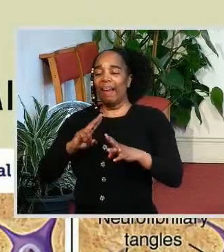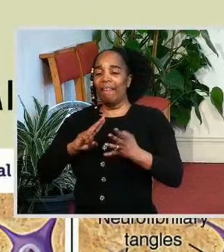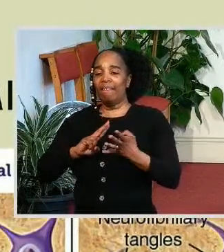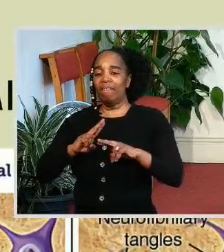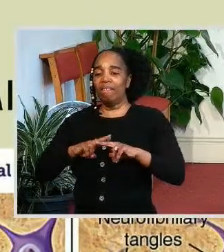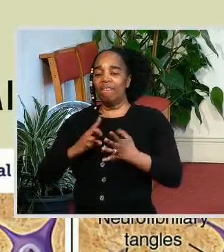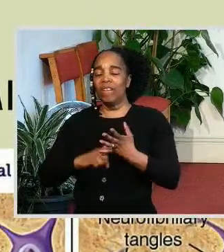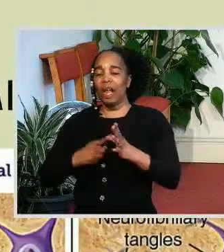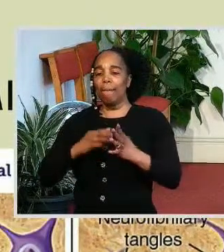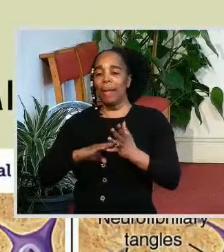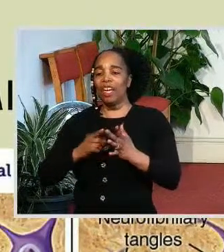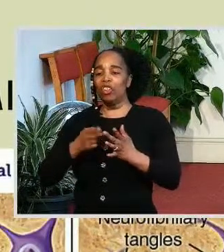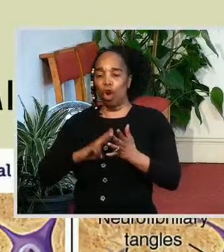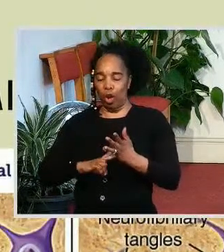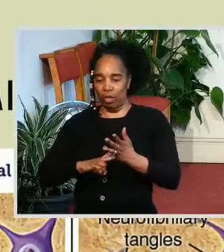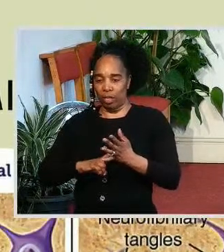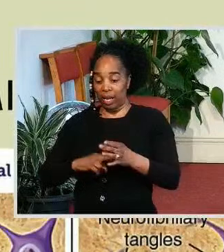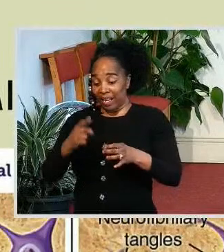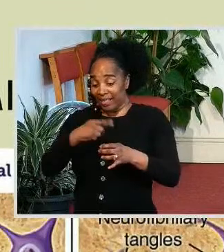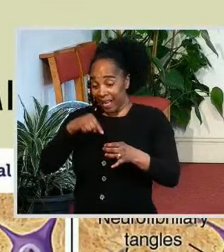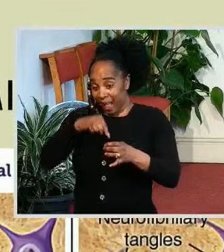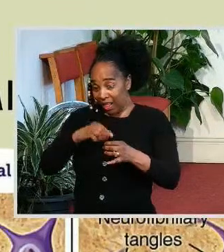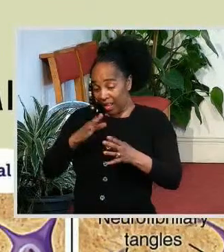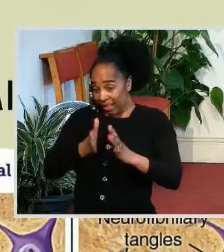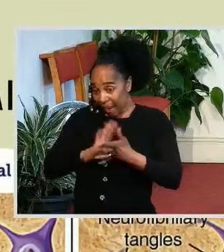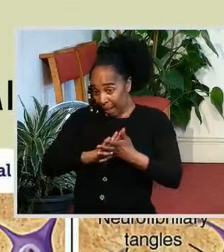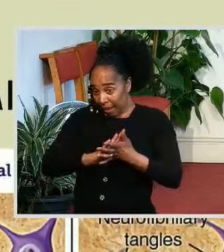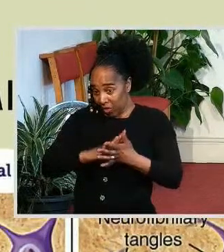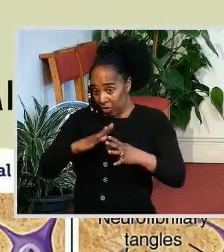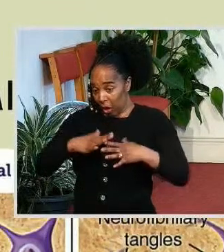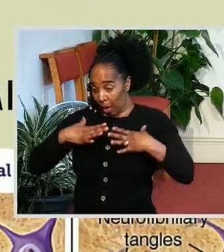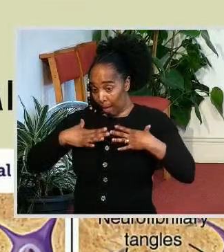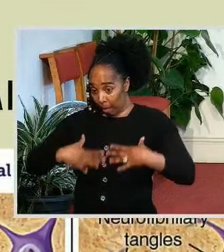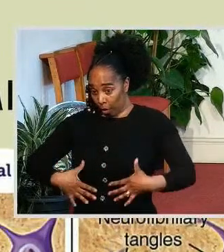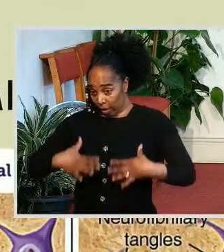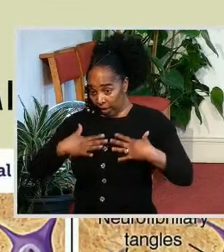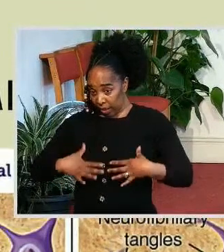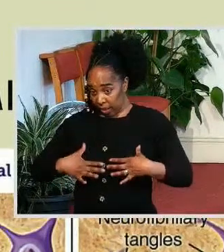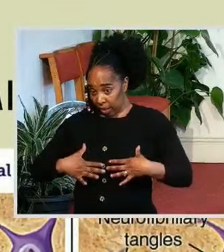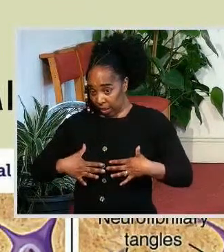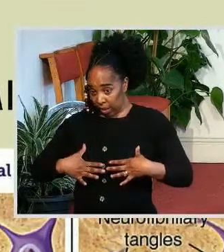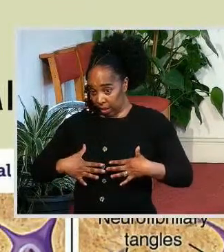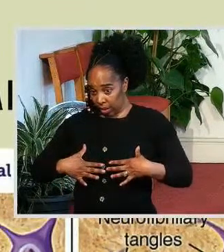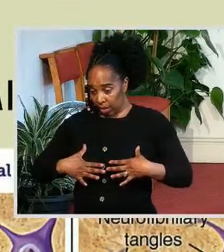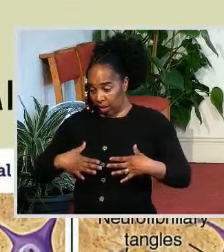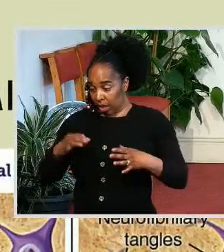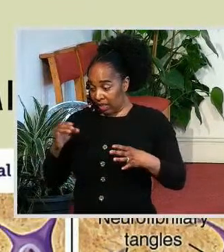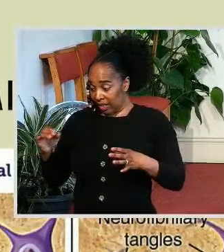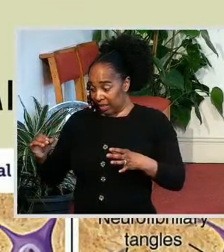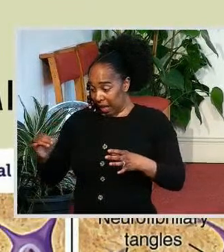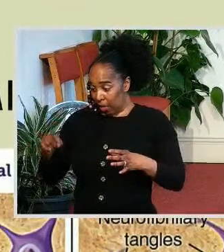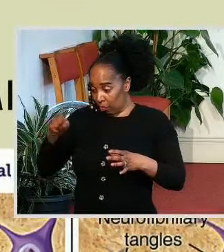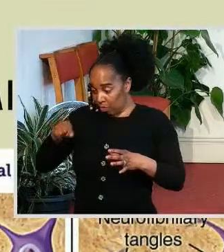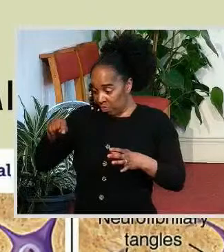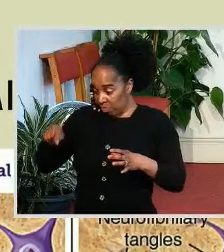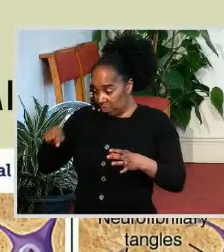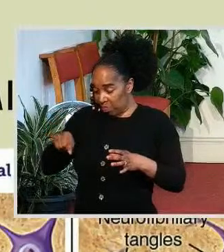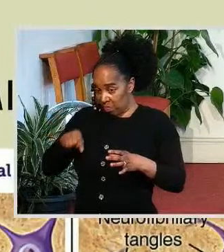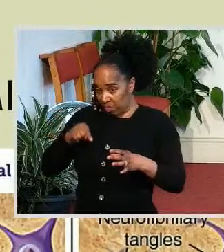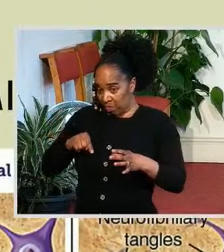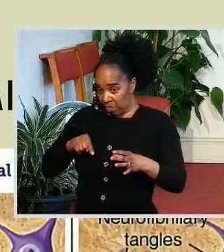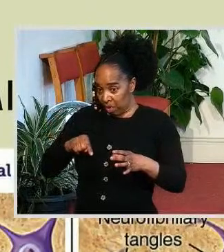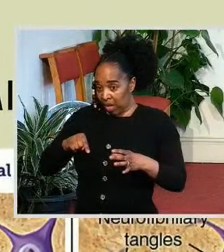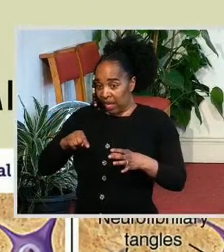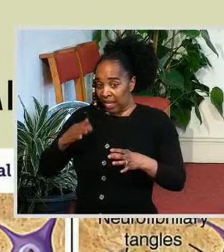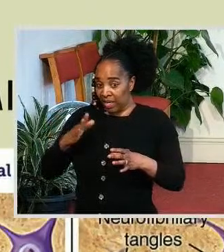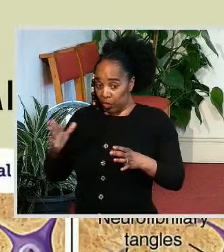is so if a cell is damaged, the body then uses other cells, which are it's a